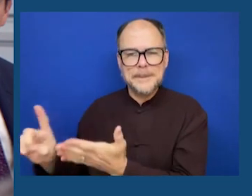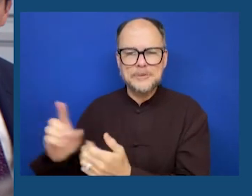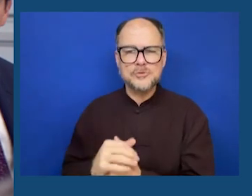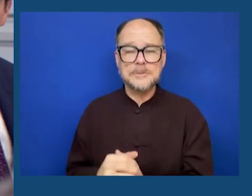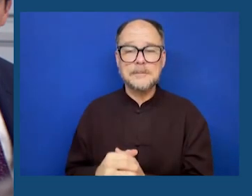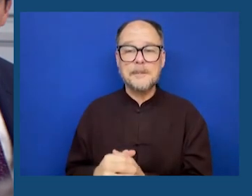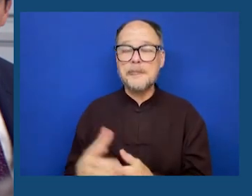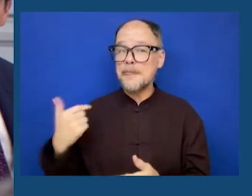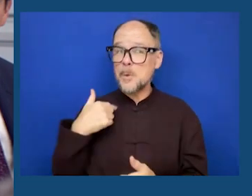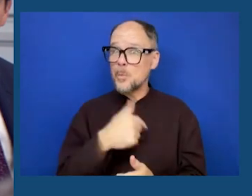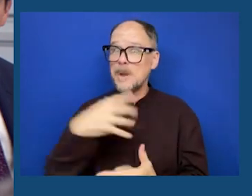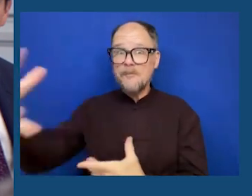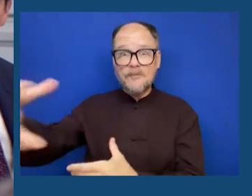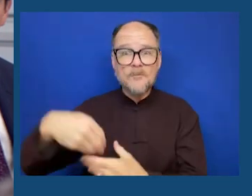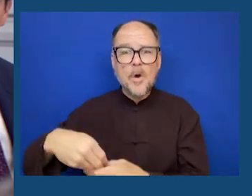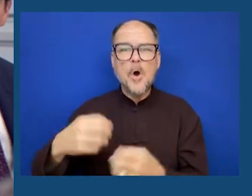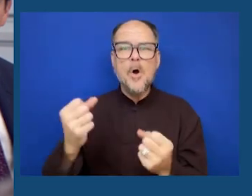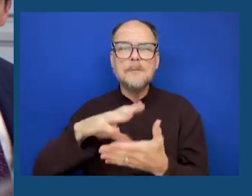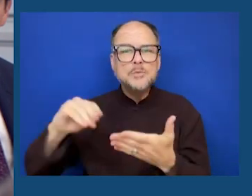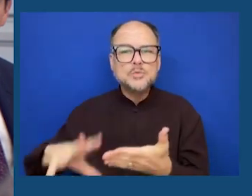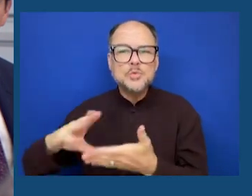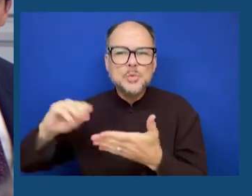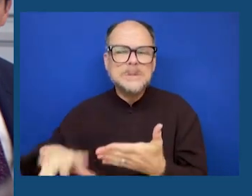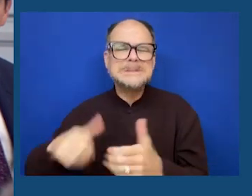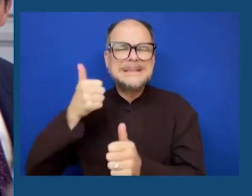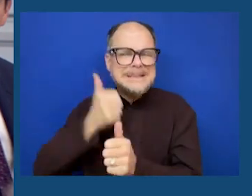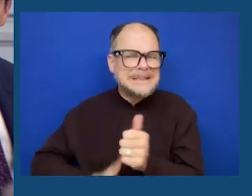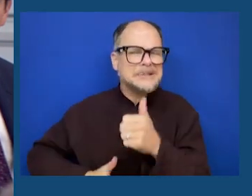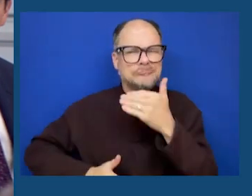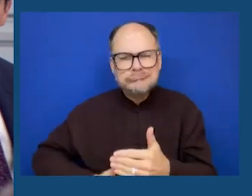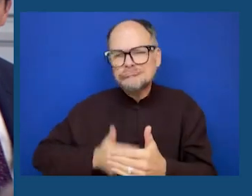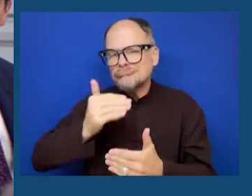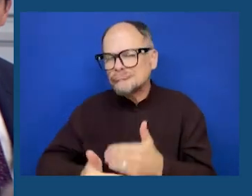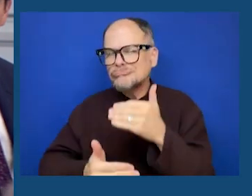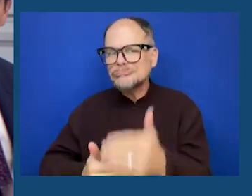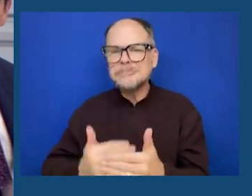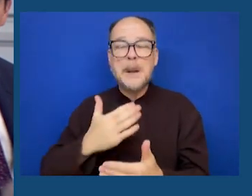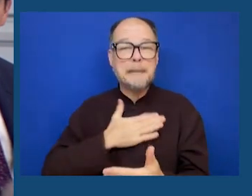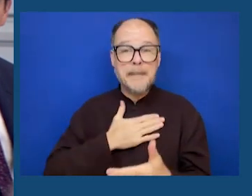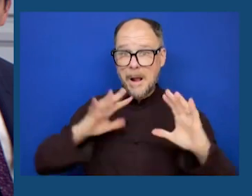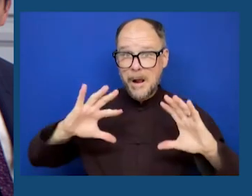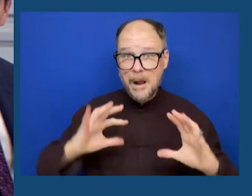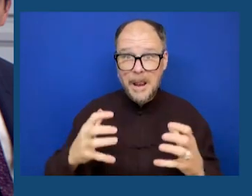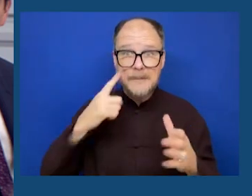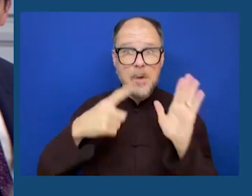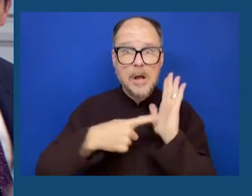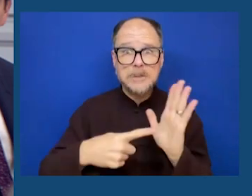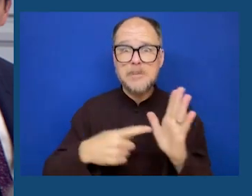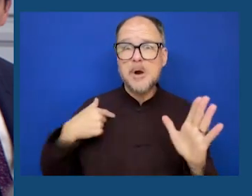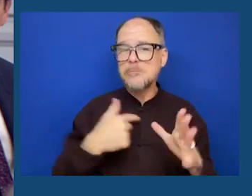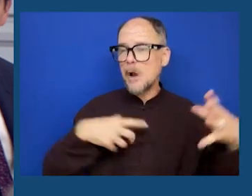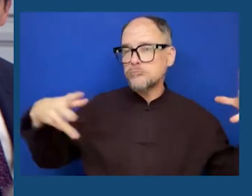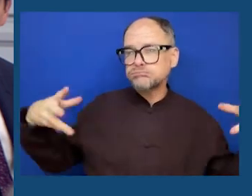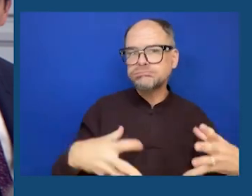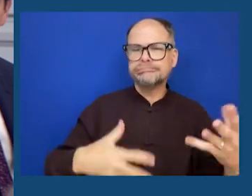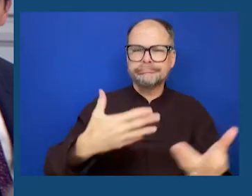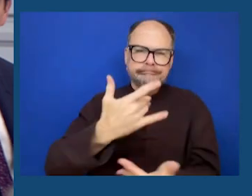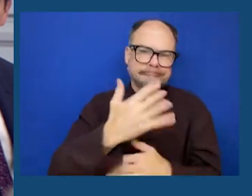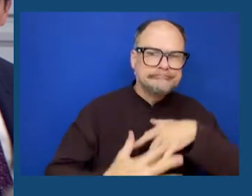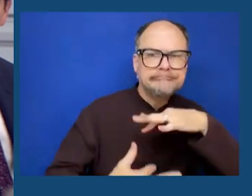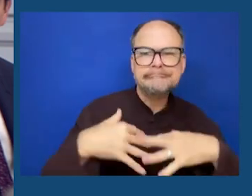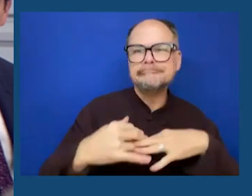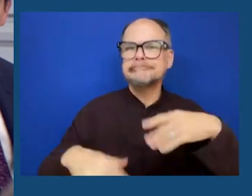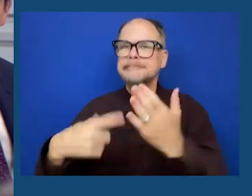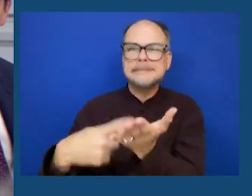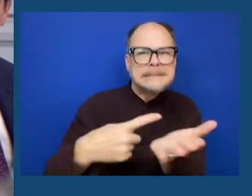every step of the way. Right? In my classrooms, we are having lively discussions about ethics of AI and how we can